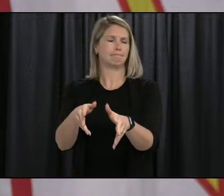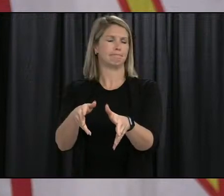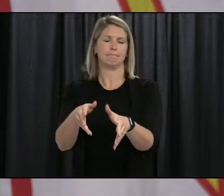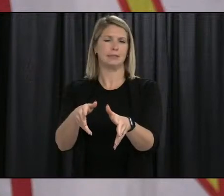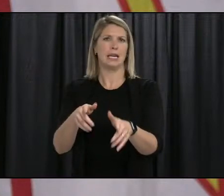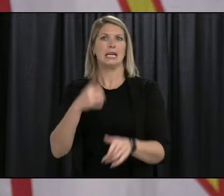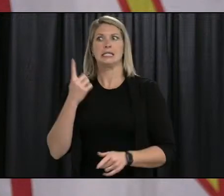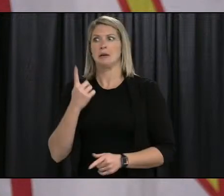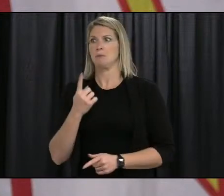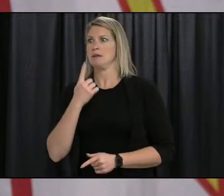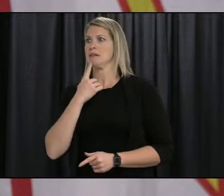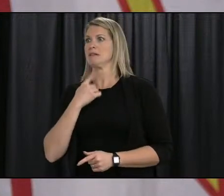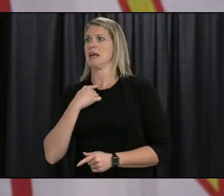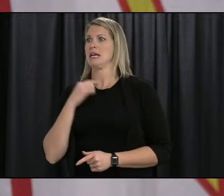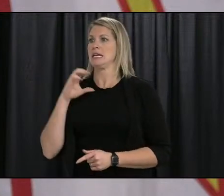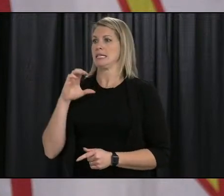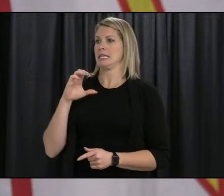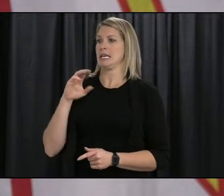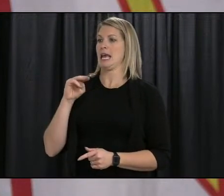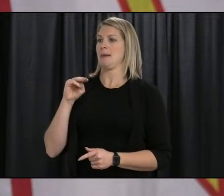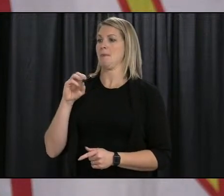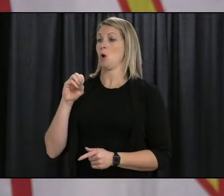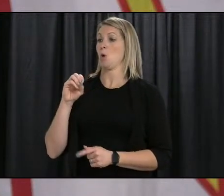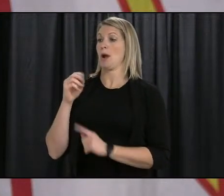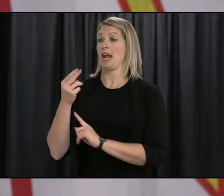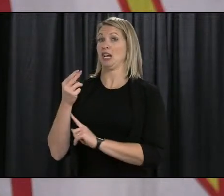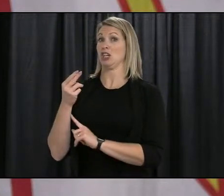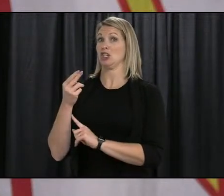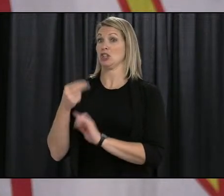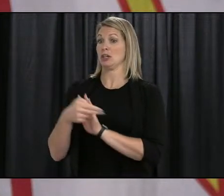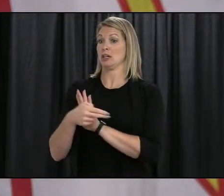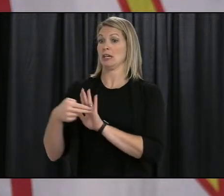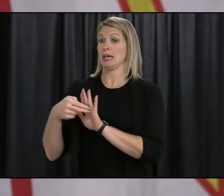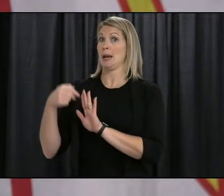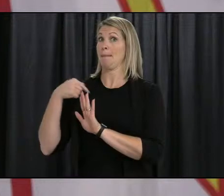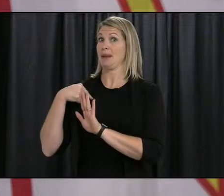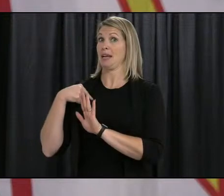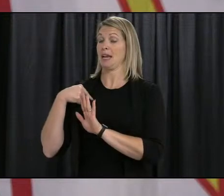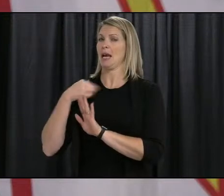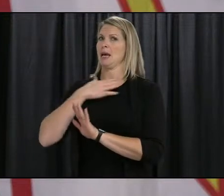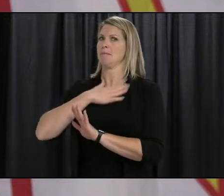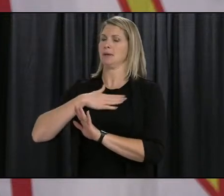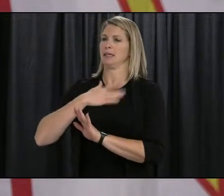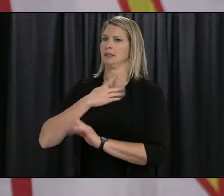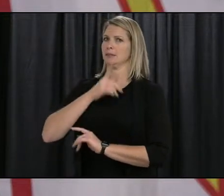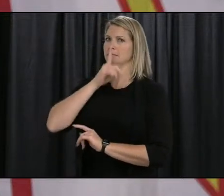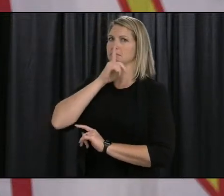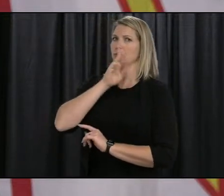someone claiming to be the CMOH, please don't release any information